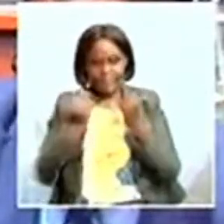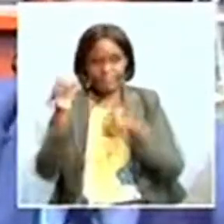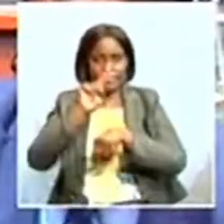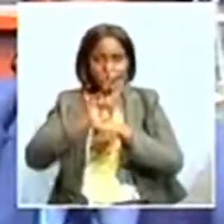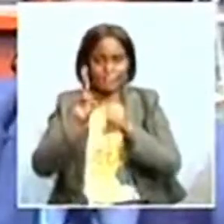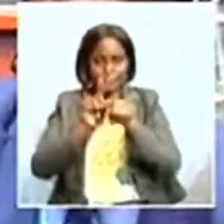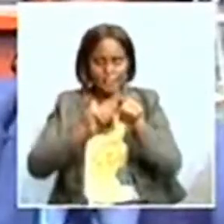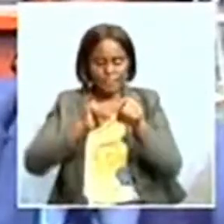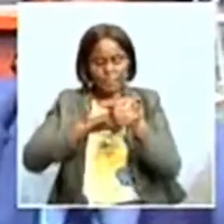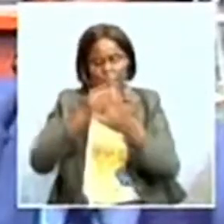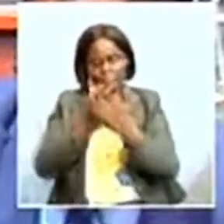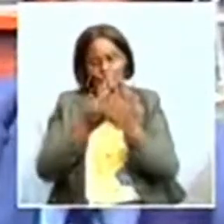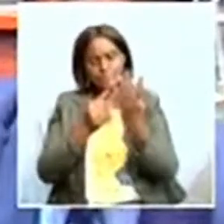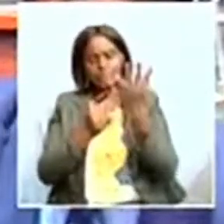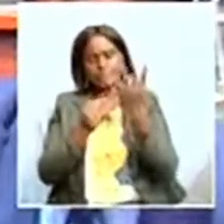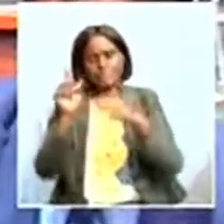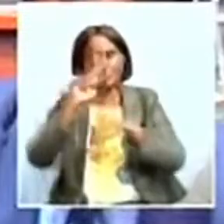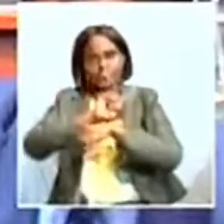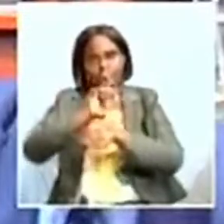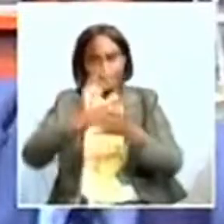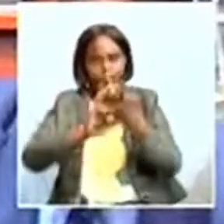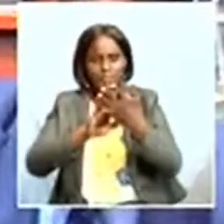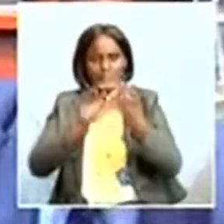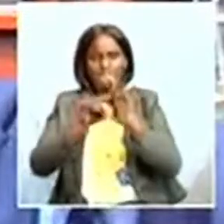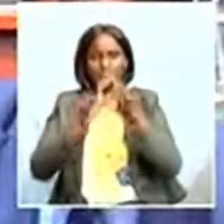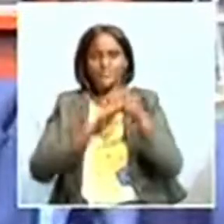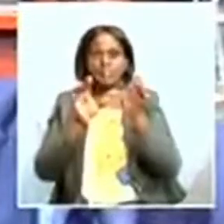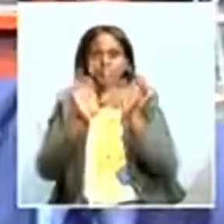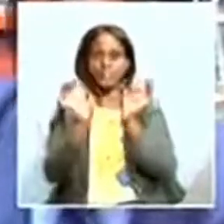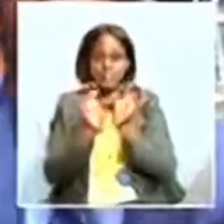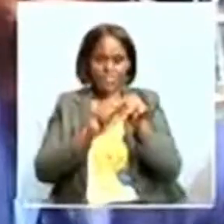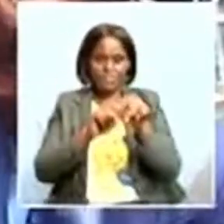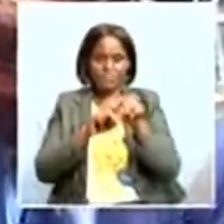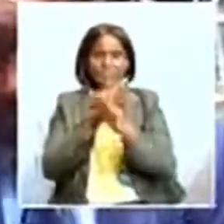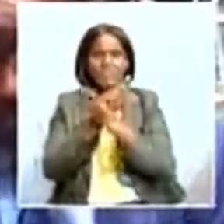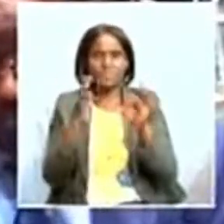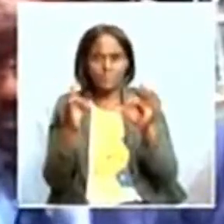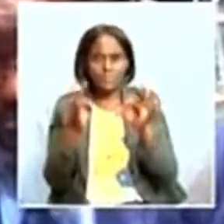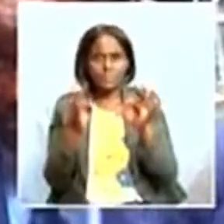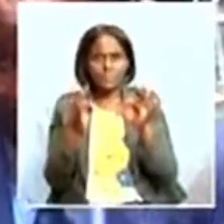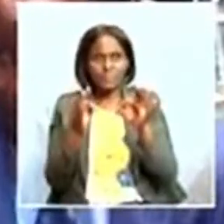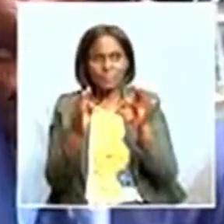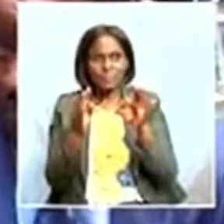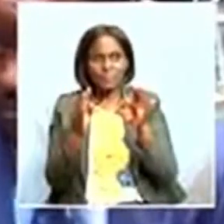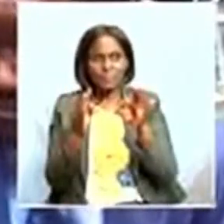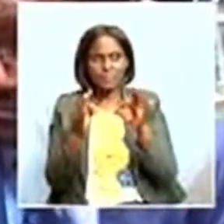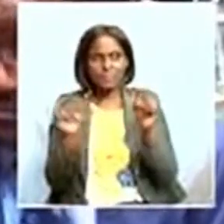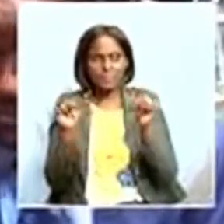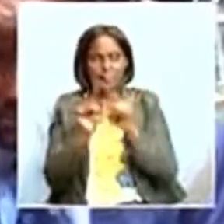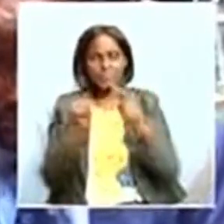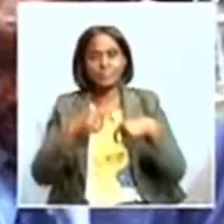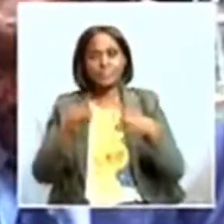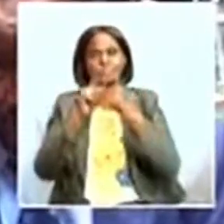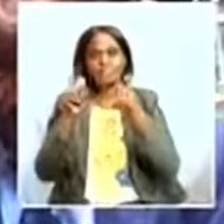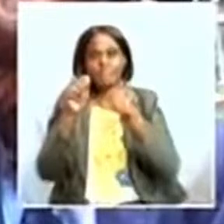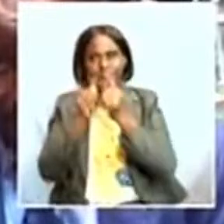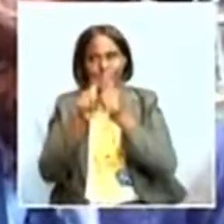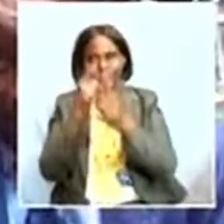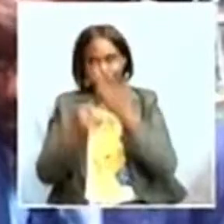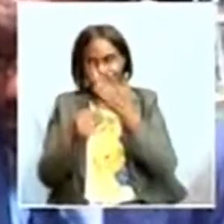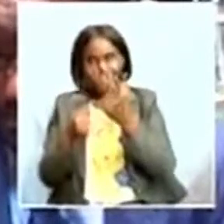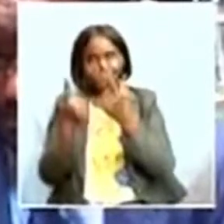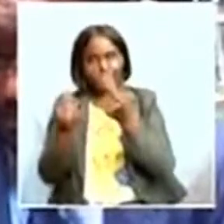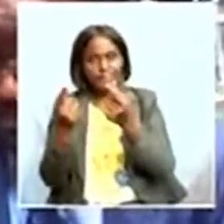pass through all the 4-day schools in my constituency during the recess, and challenges that came out